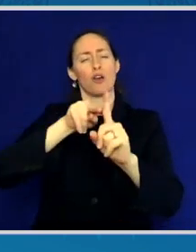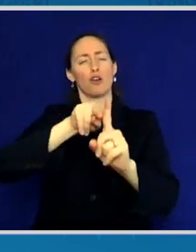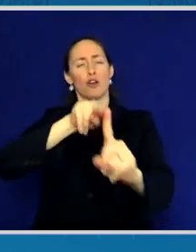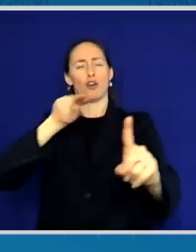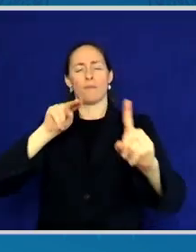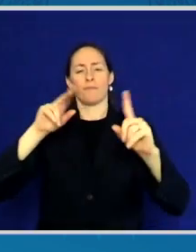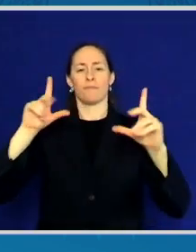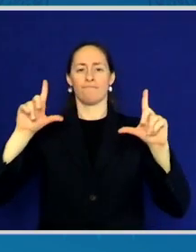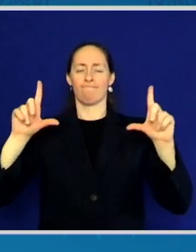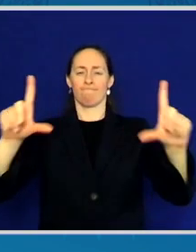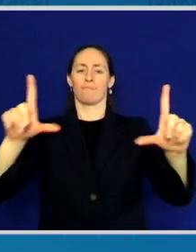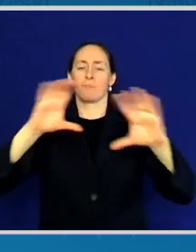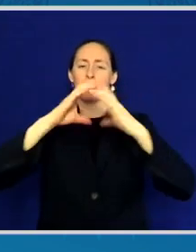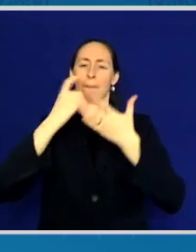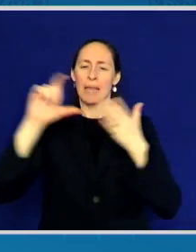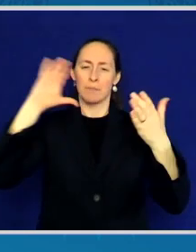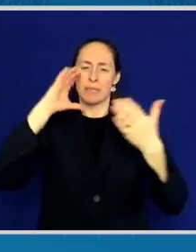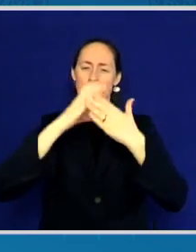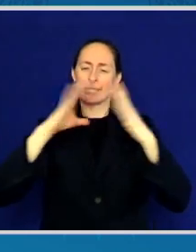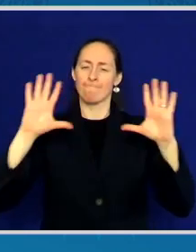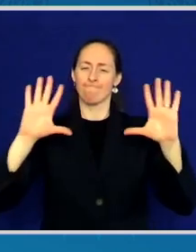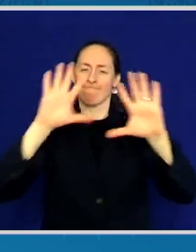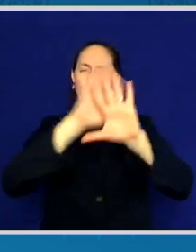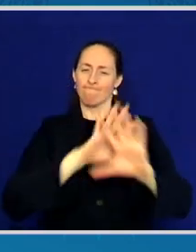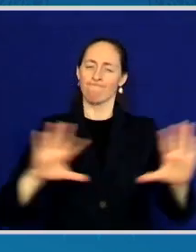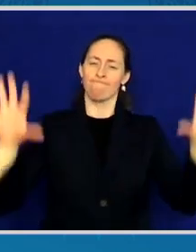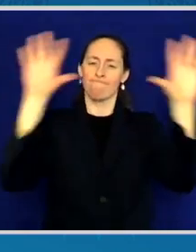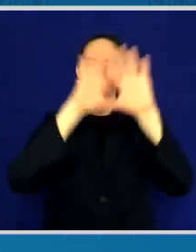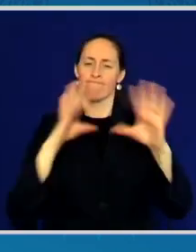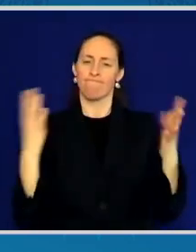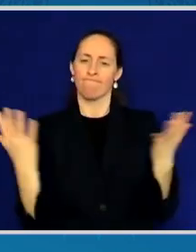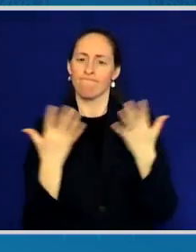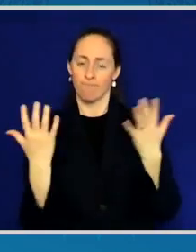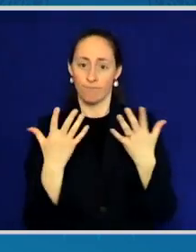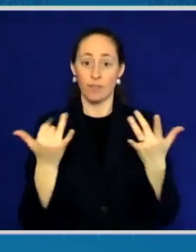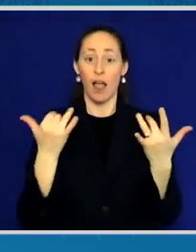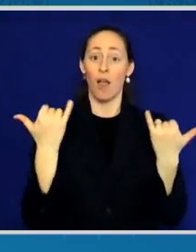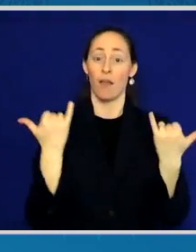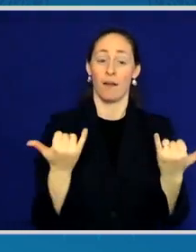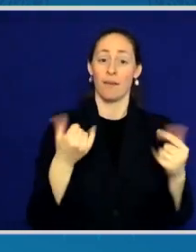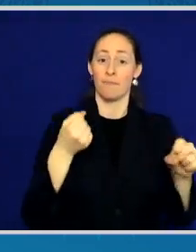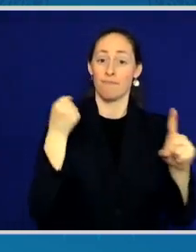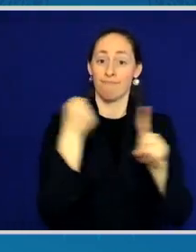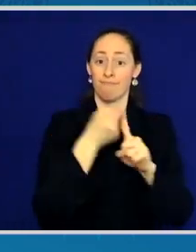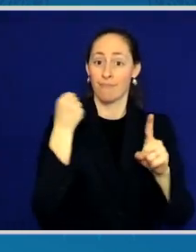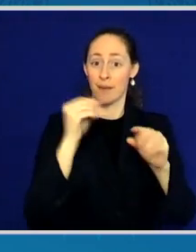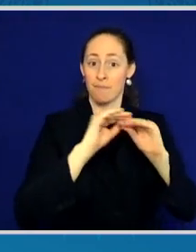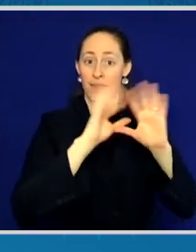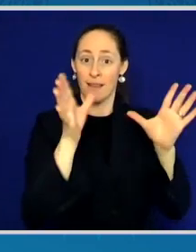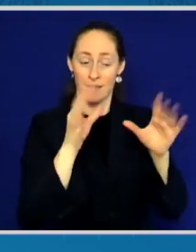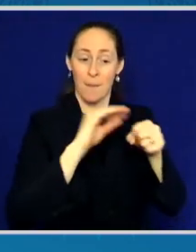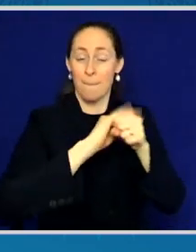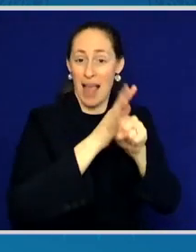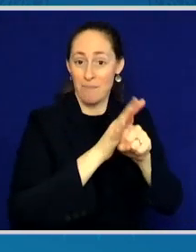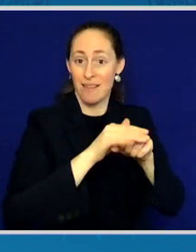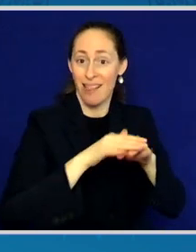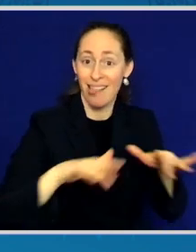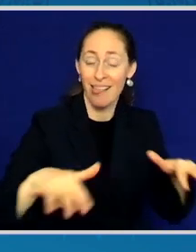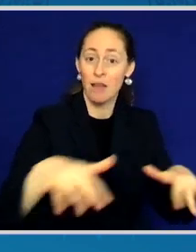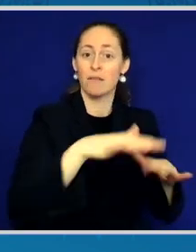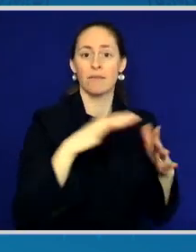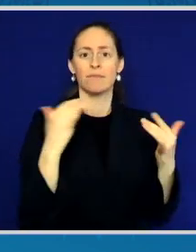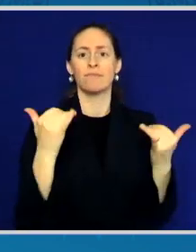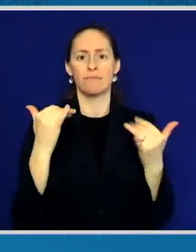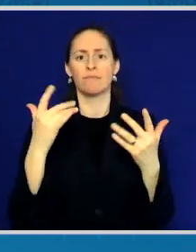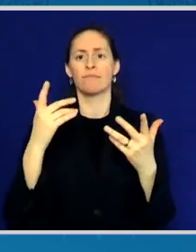This has also become very critical in this time of the pandemic, as you mentioned. Thinking about the public space